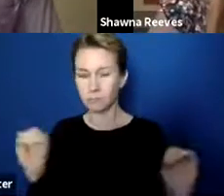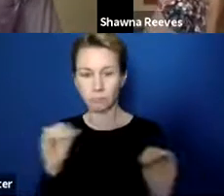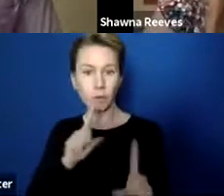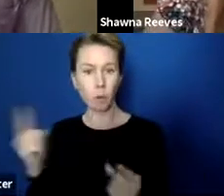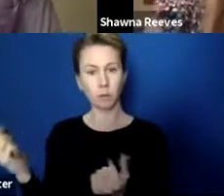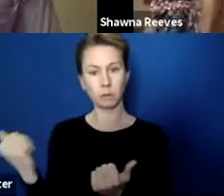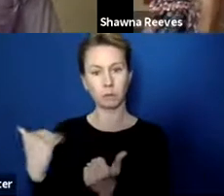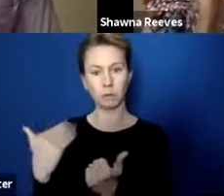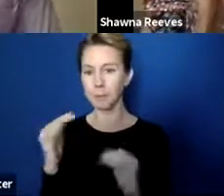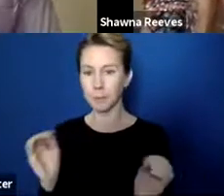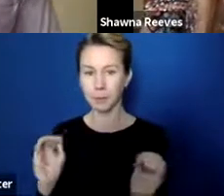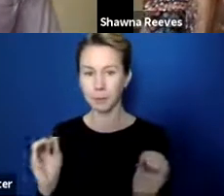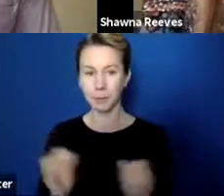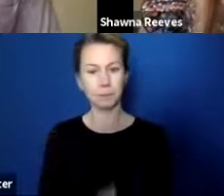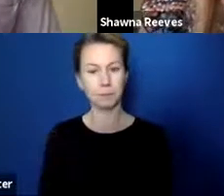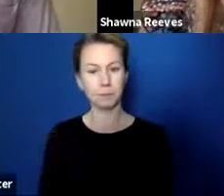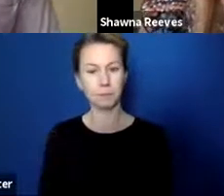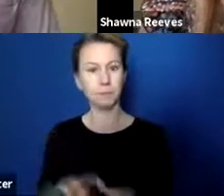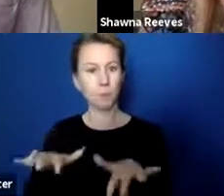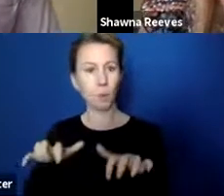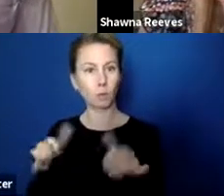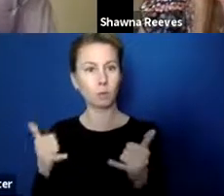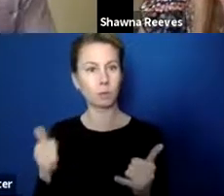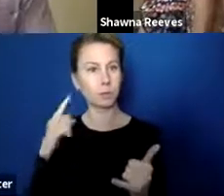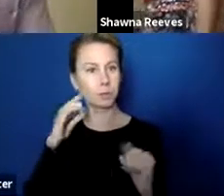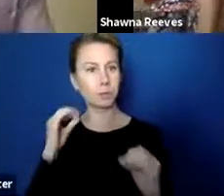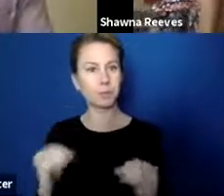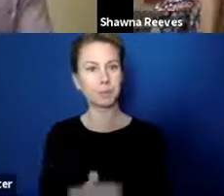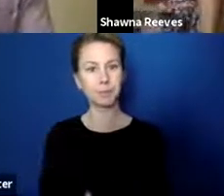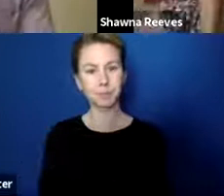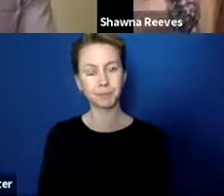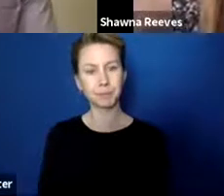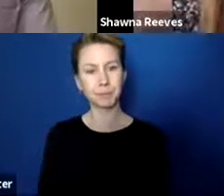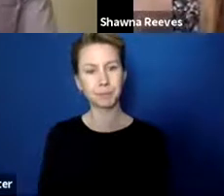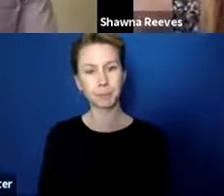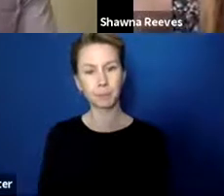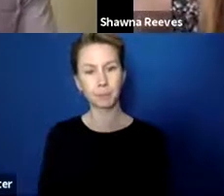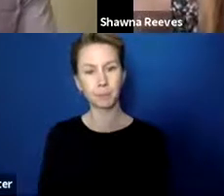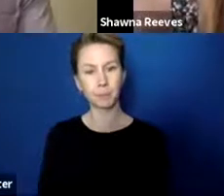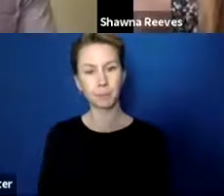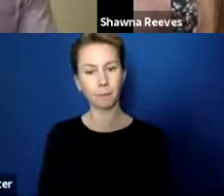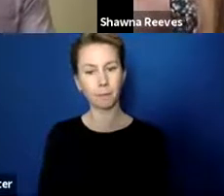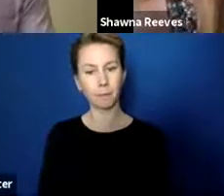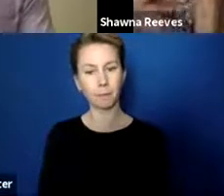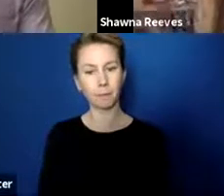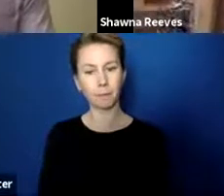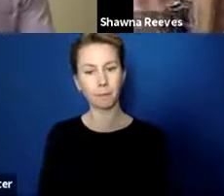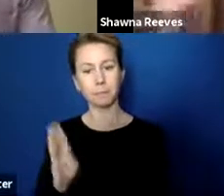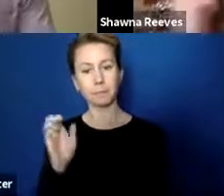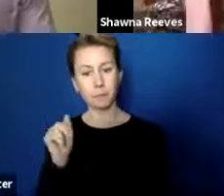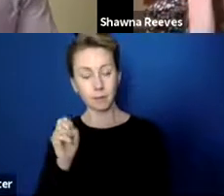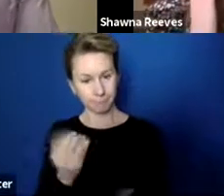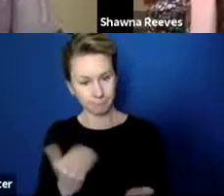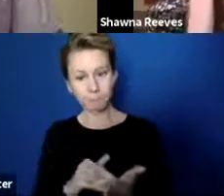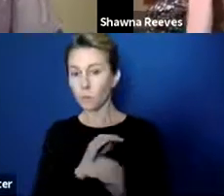most abuse reports is Laguna Honda. Okay. There are at least 6 skilled nursing facilities who are not sending us any abuse.